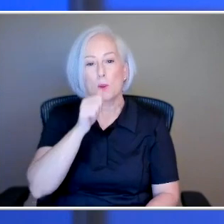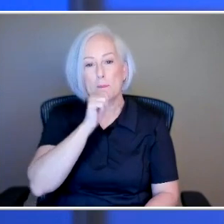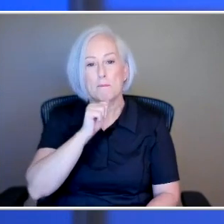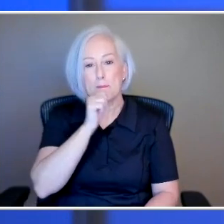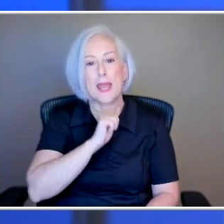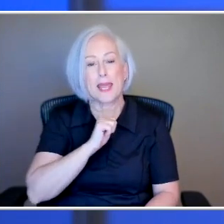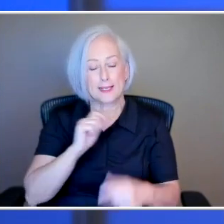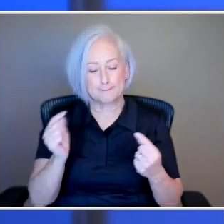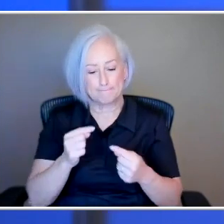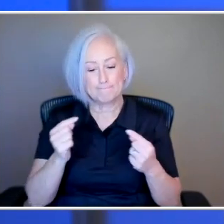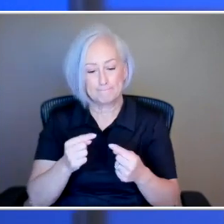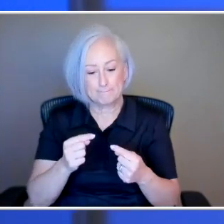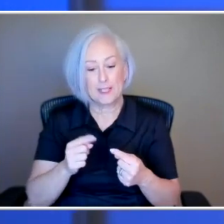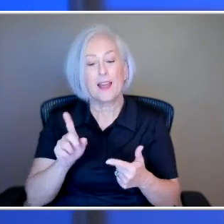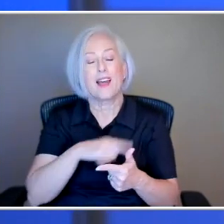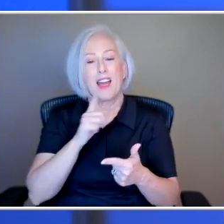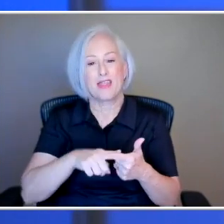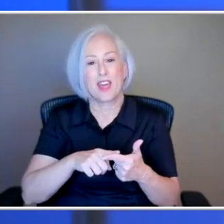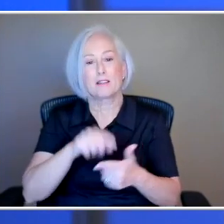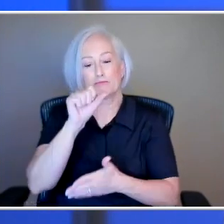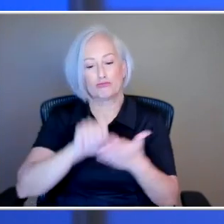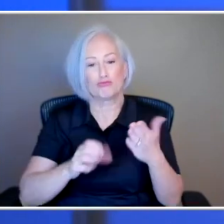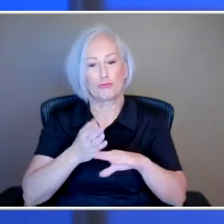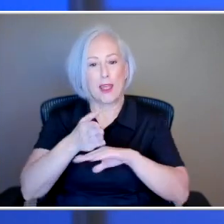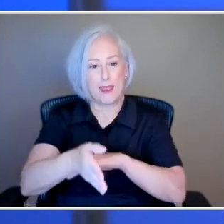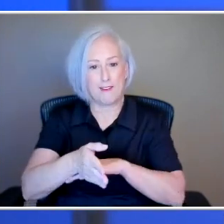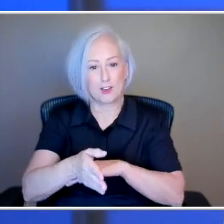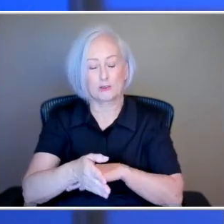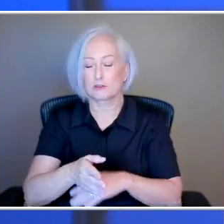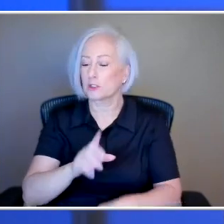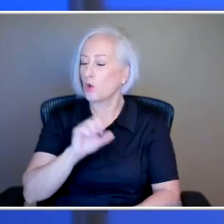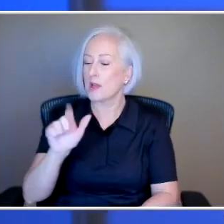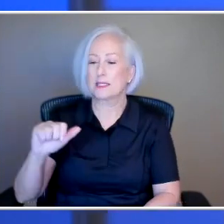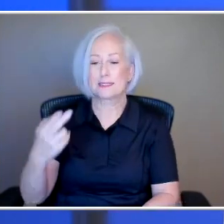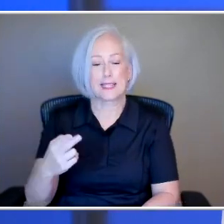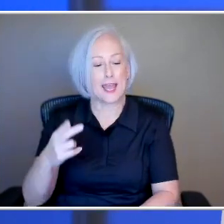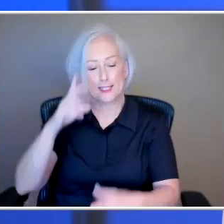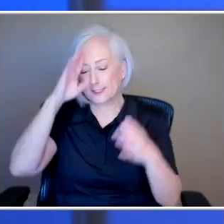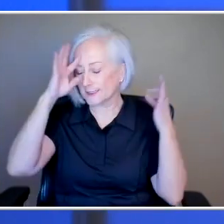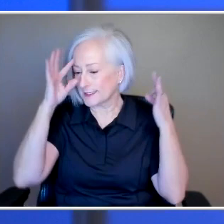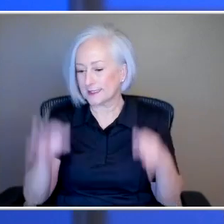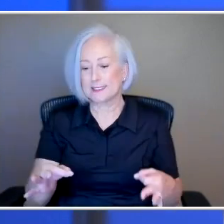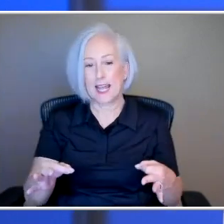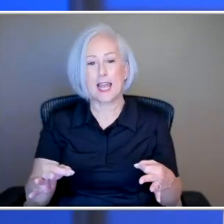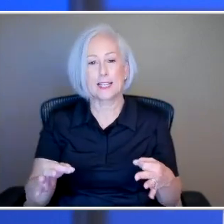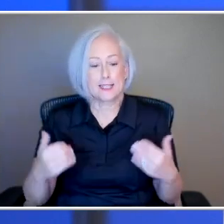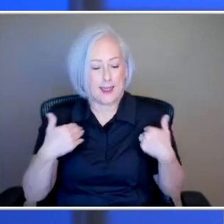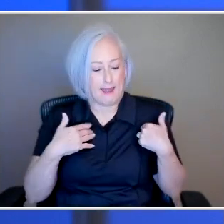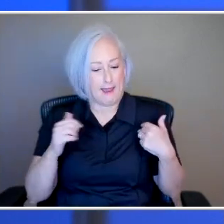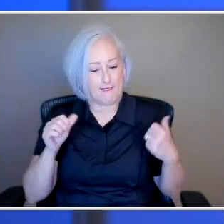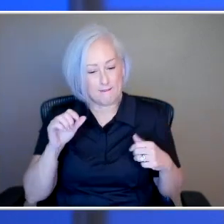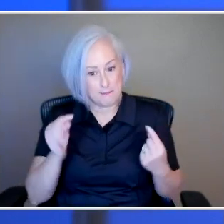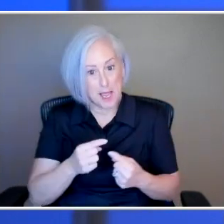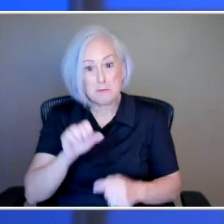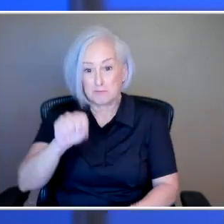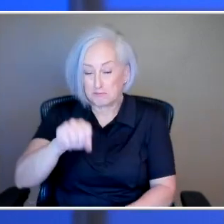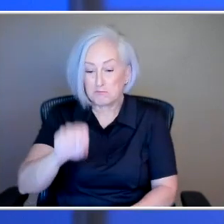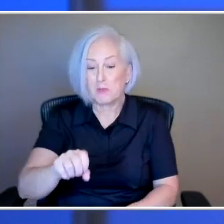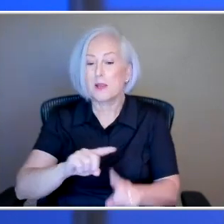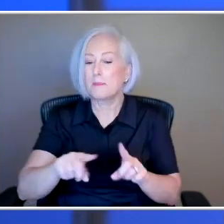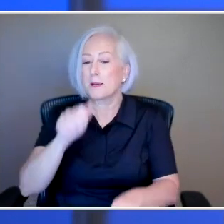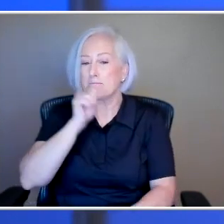just changed his mindset to, he just played and he knew he had pain, but you just, play through it. If you want to play at a high